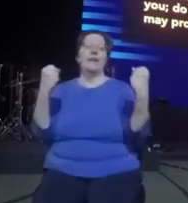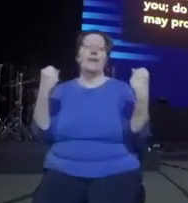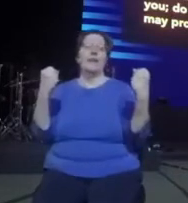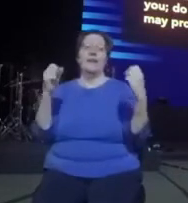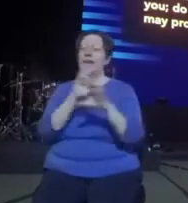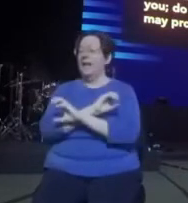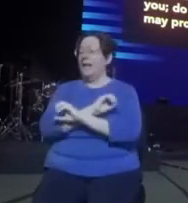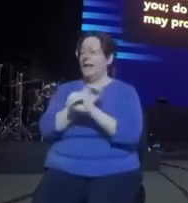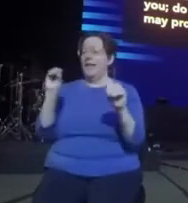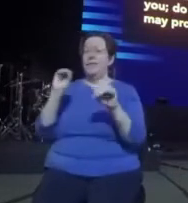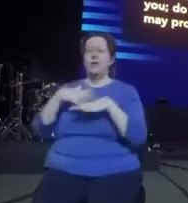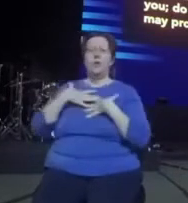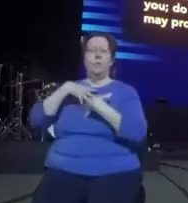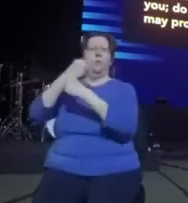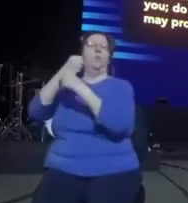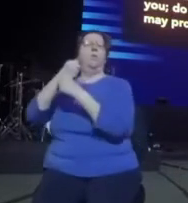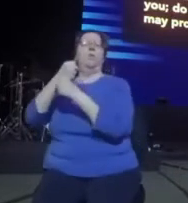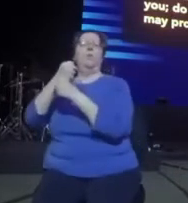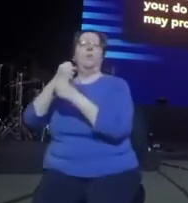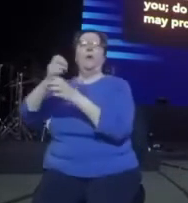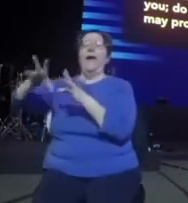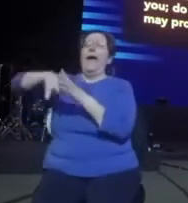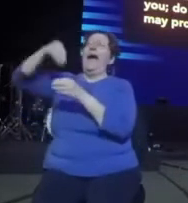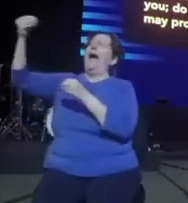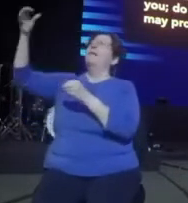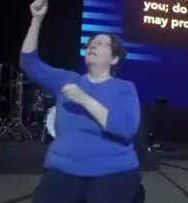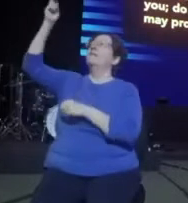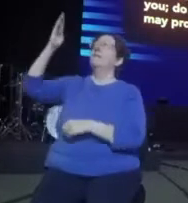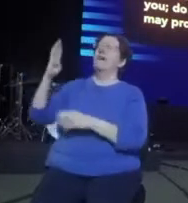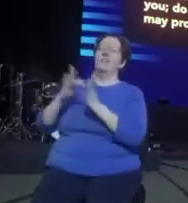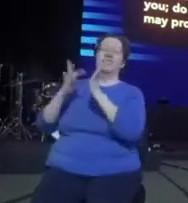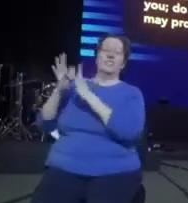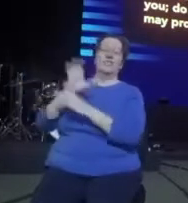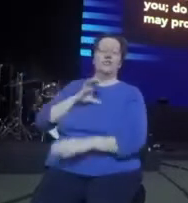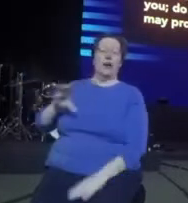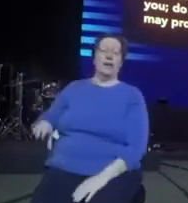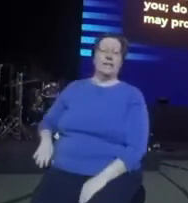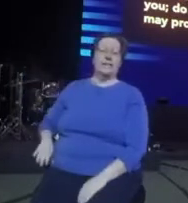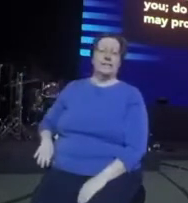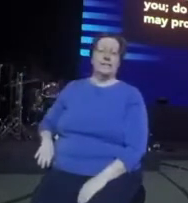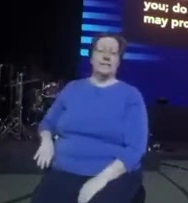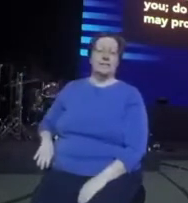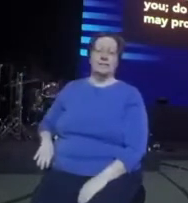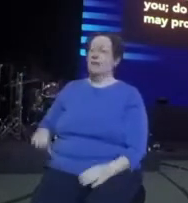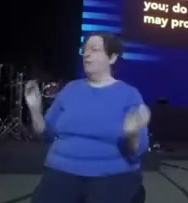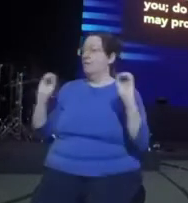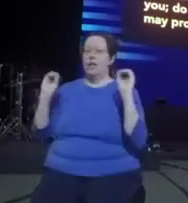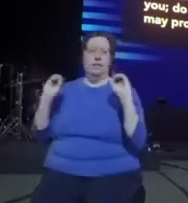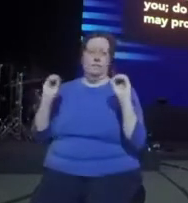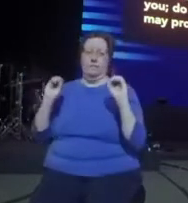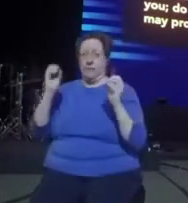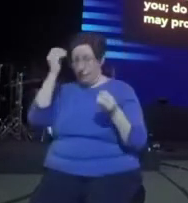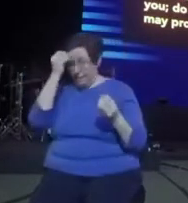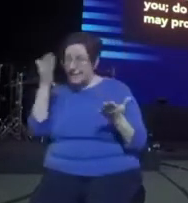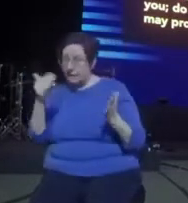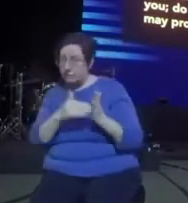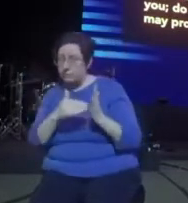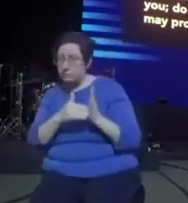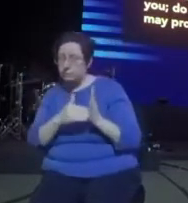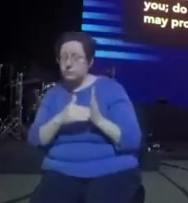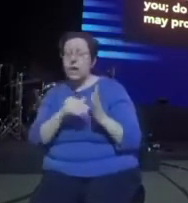no courage outside of Jesus Christ. There is, let me say it again. There is